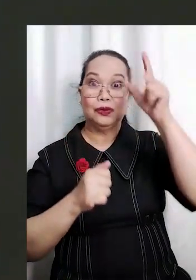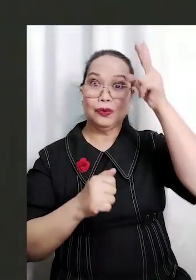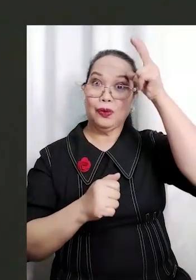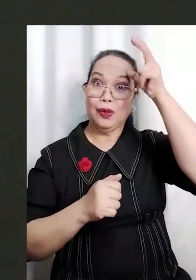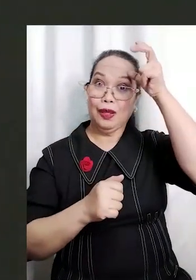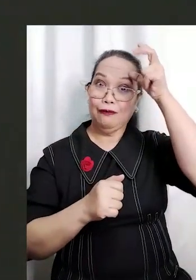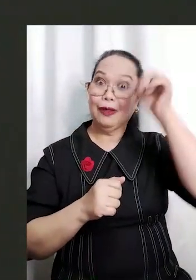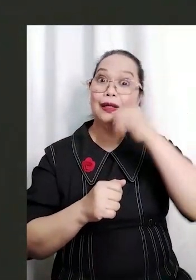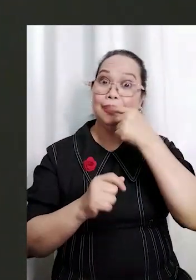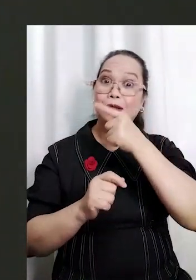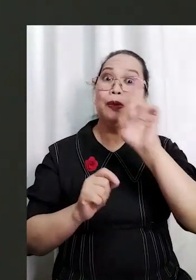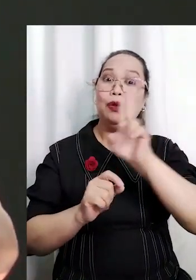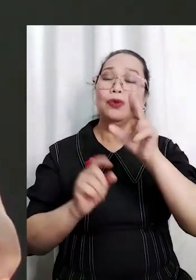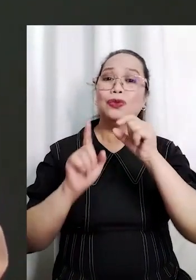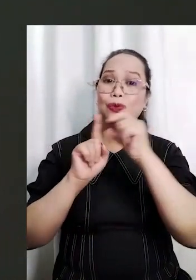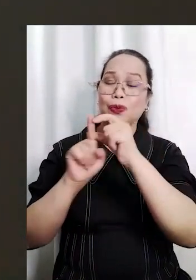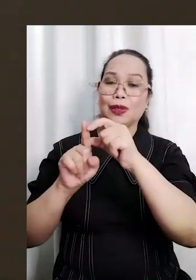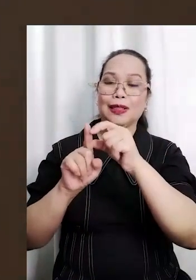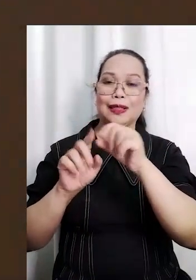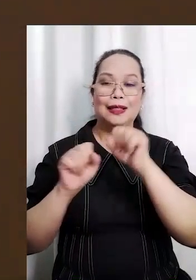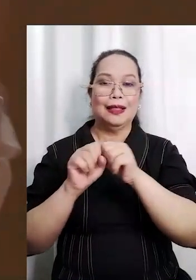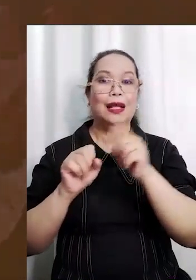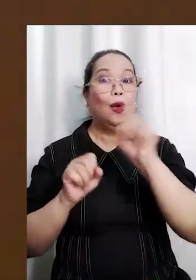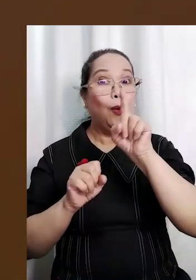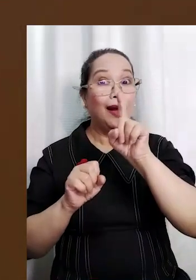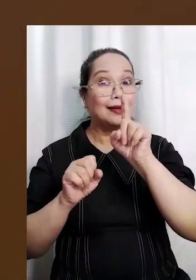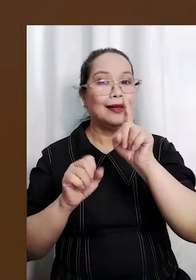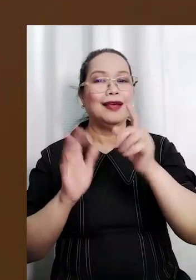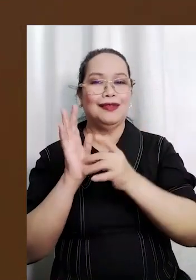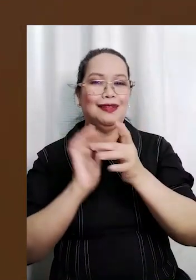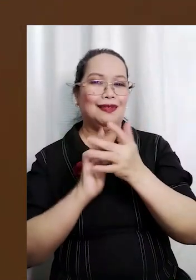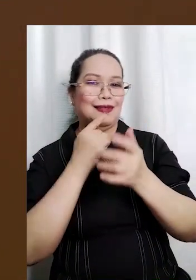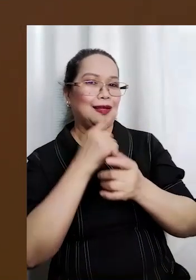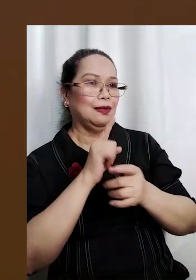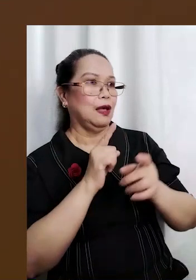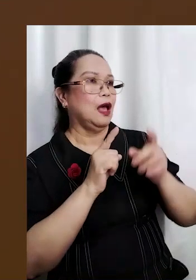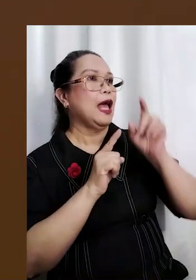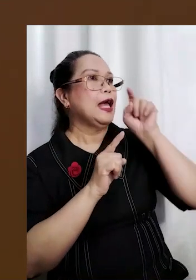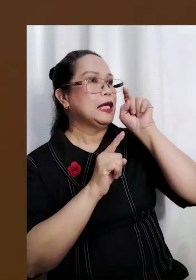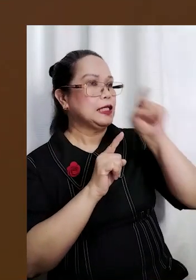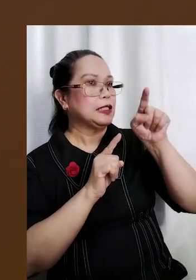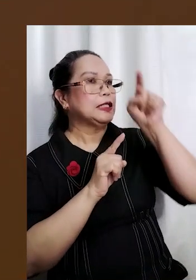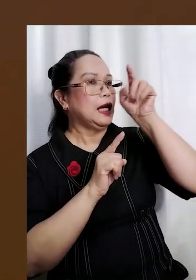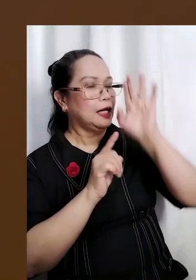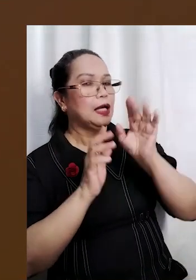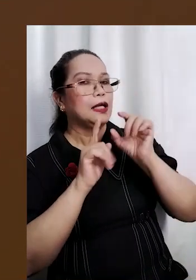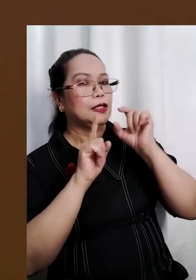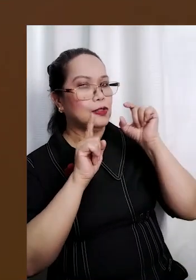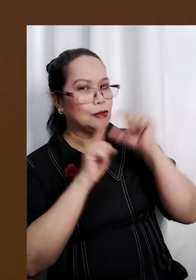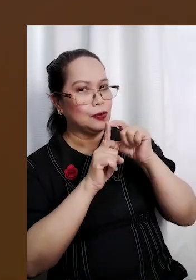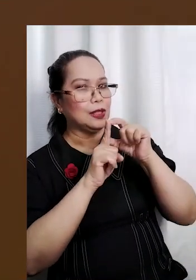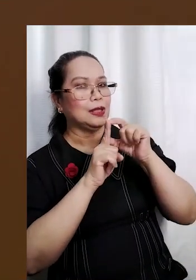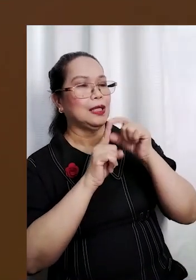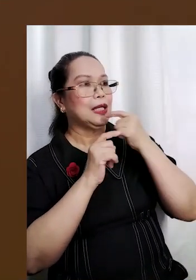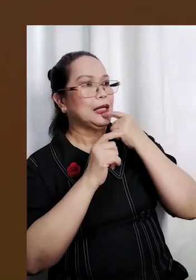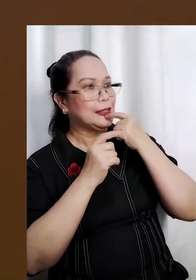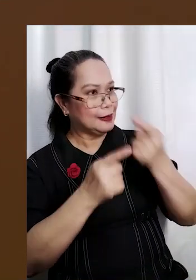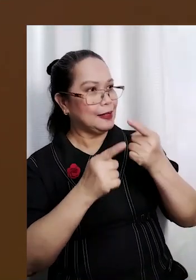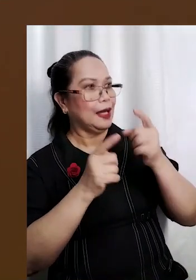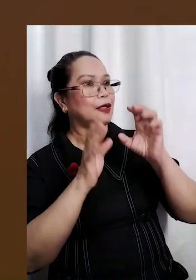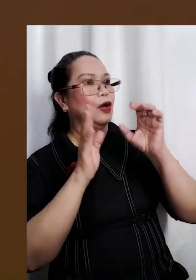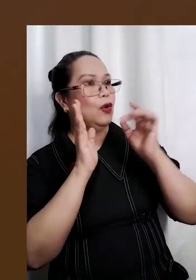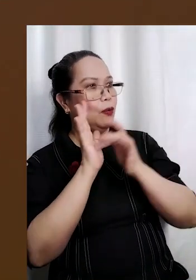Pansinin mo kung paano sumagot si Jesus. Verse 4, it is written. Verse 8, it is written. Verse 12, it is